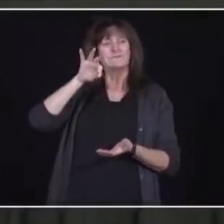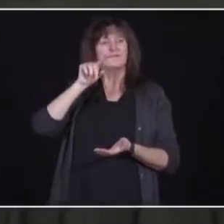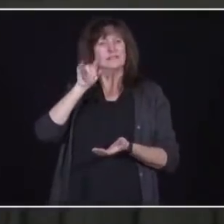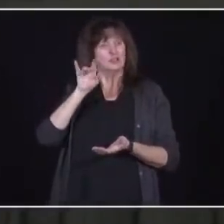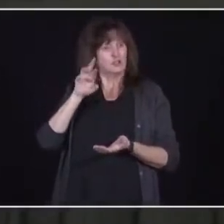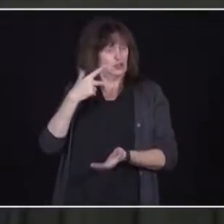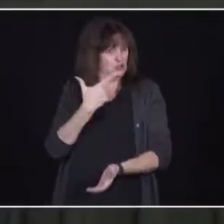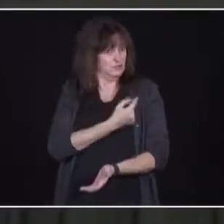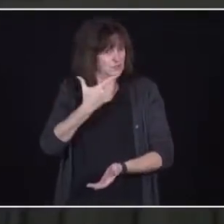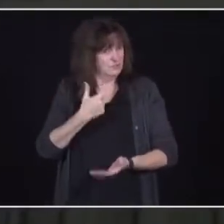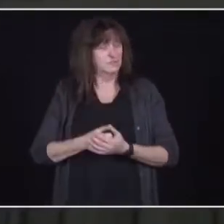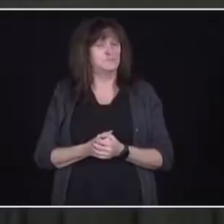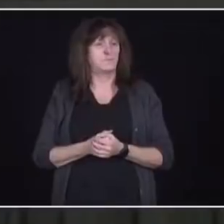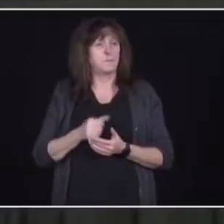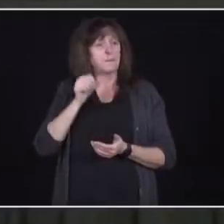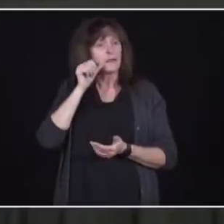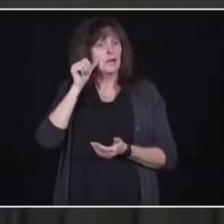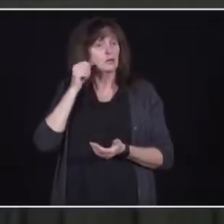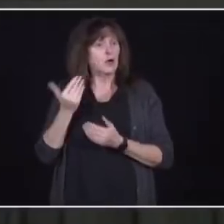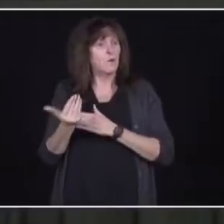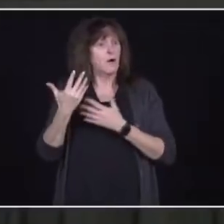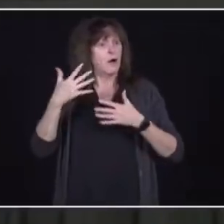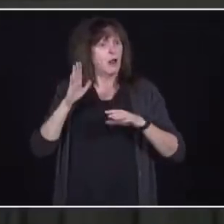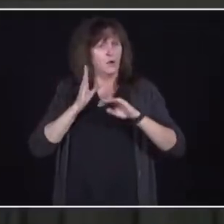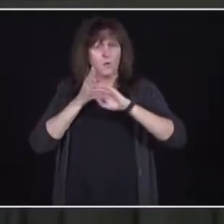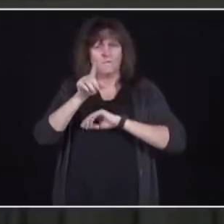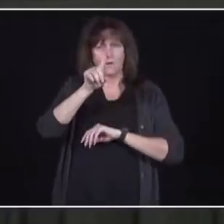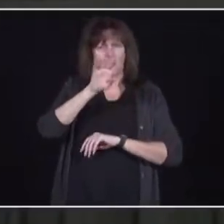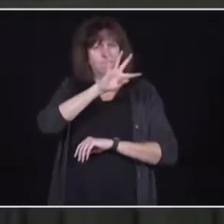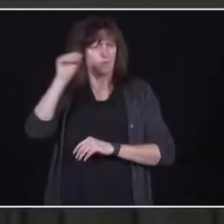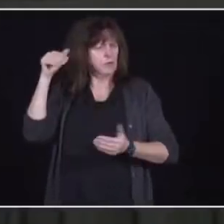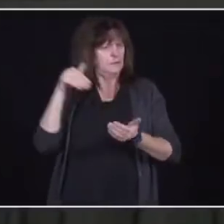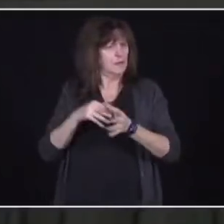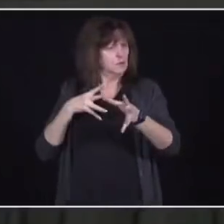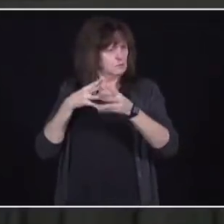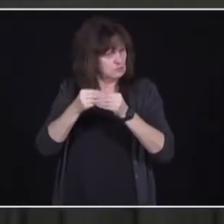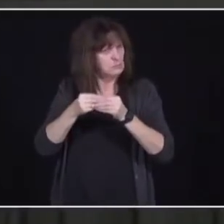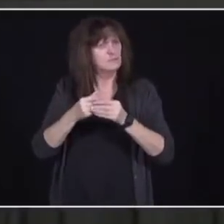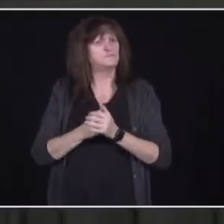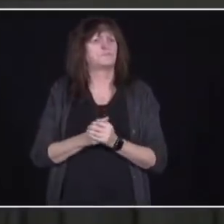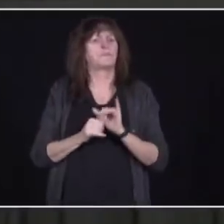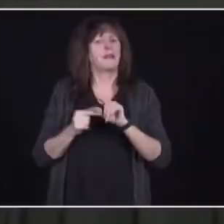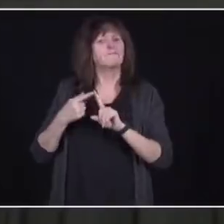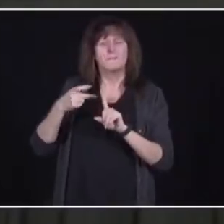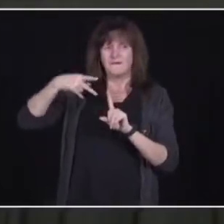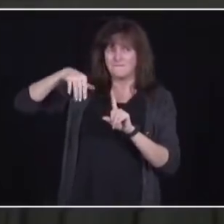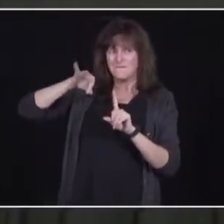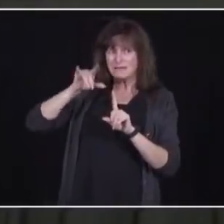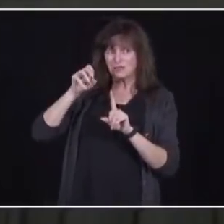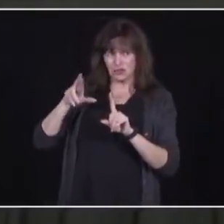morning, just over 140,000 of those, and we're continuing to vaccinate people with the Pfizer that we had while